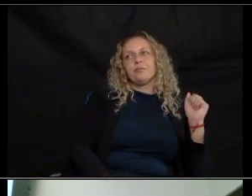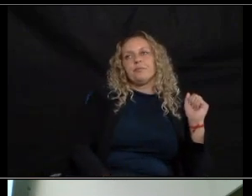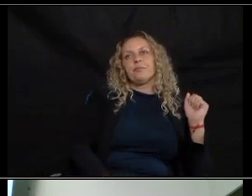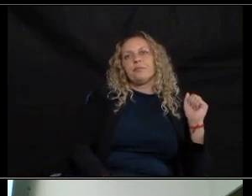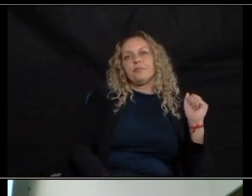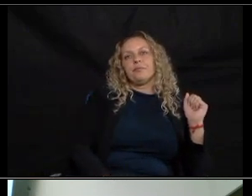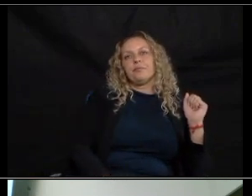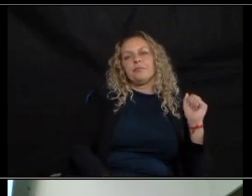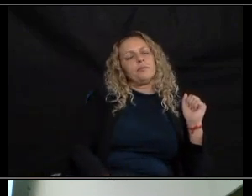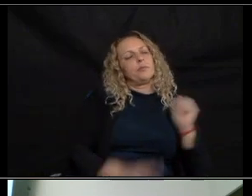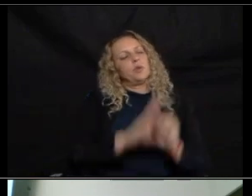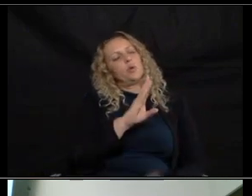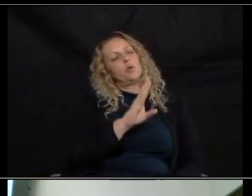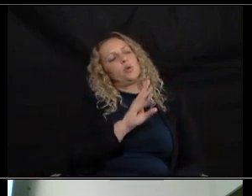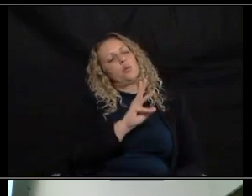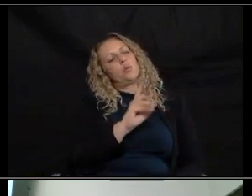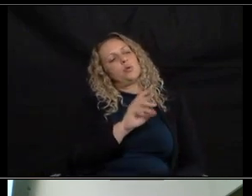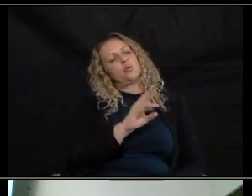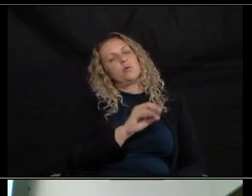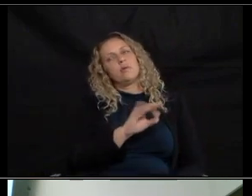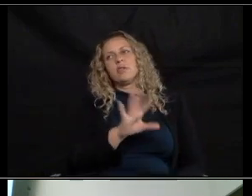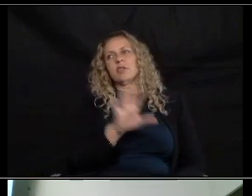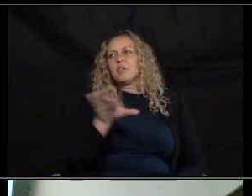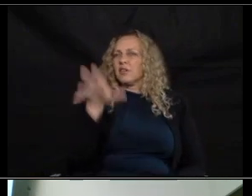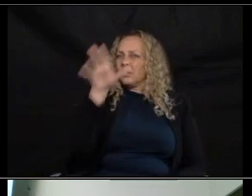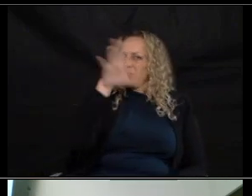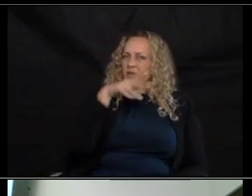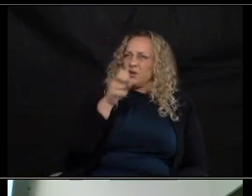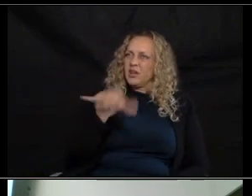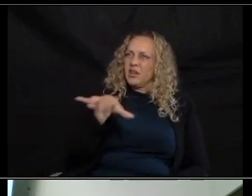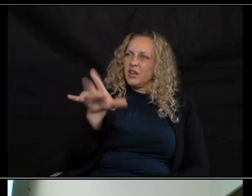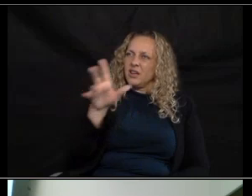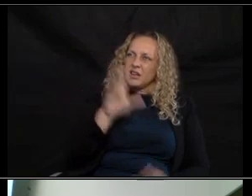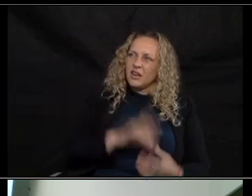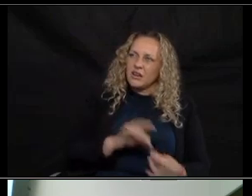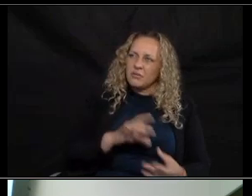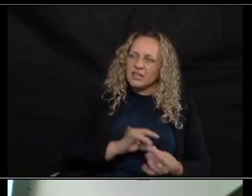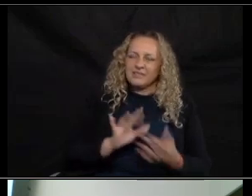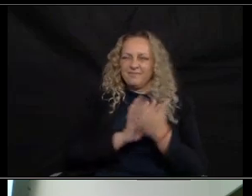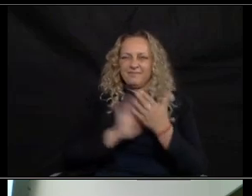Or Woodrow, I guess. Sure. Hey, yes, you have a comment?